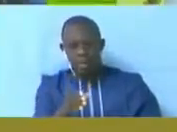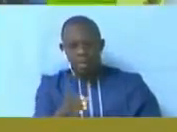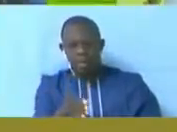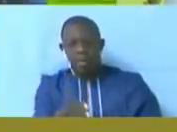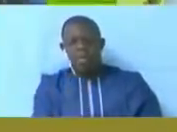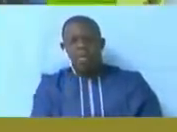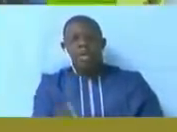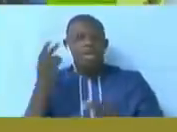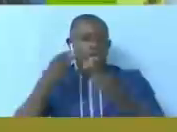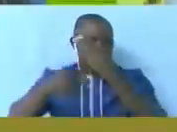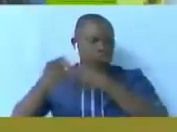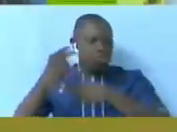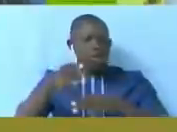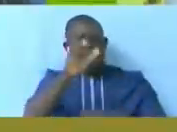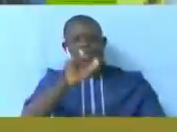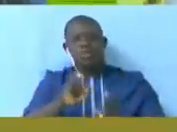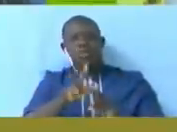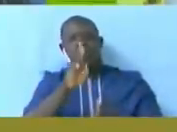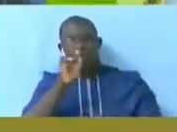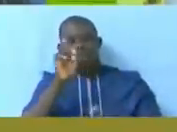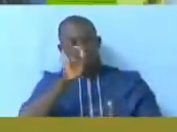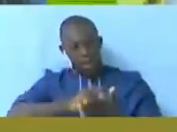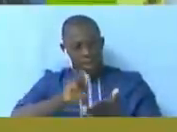he's a historian who wrote the history of